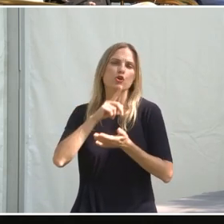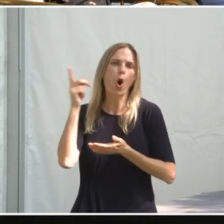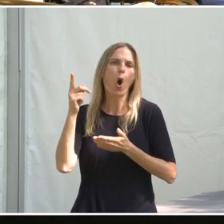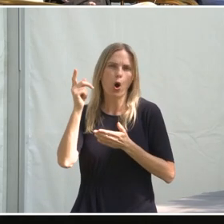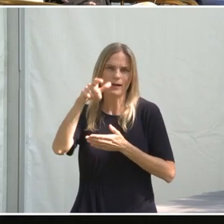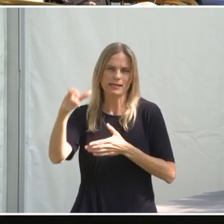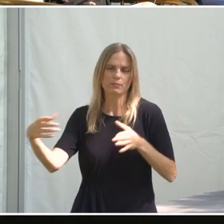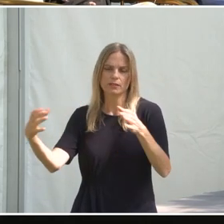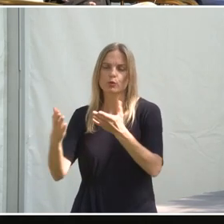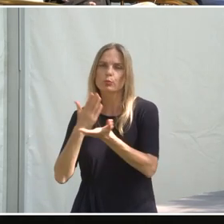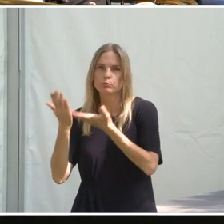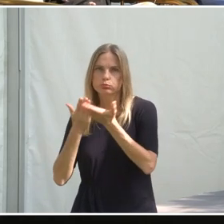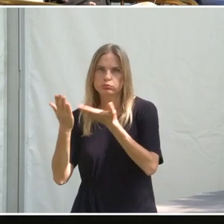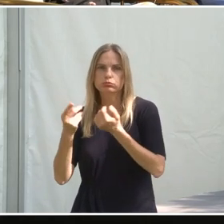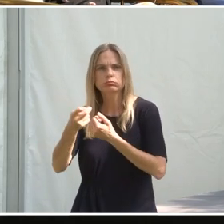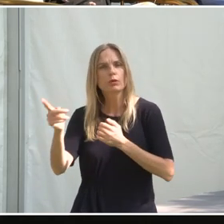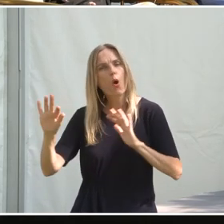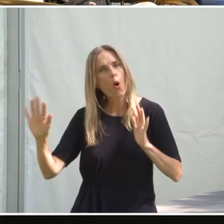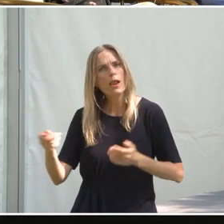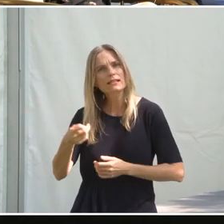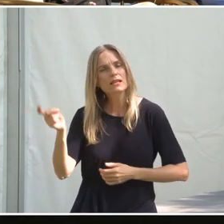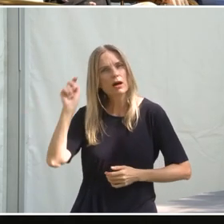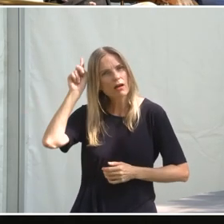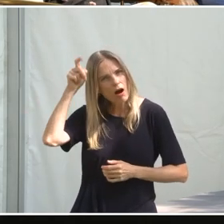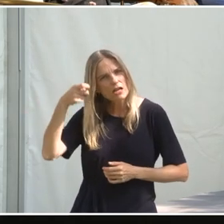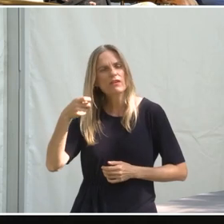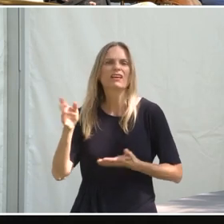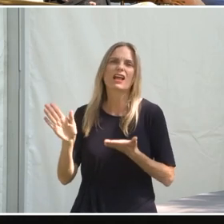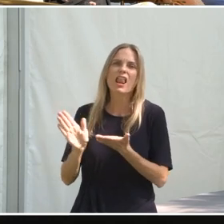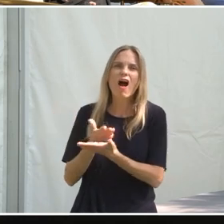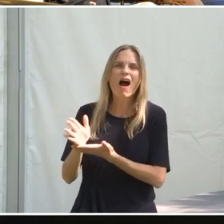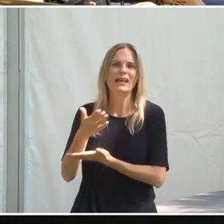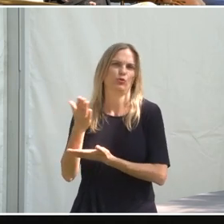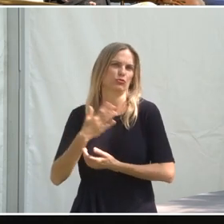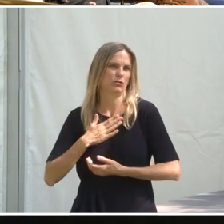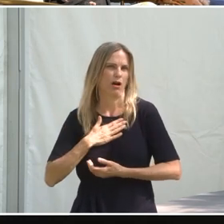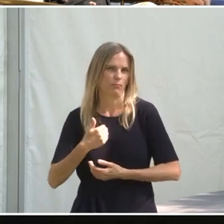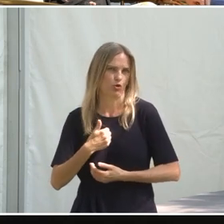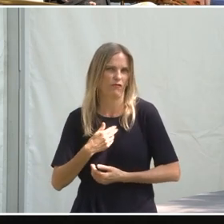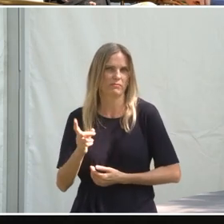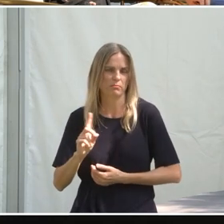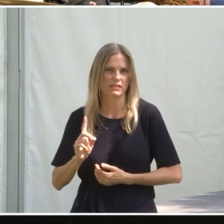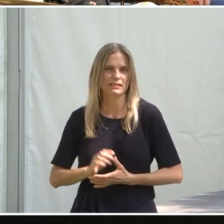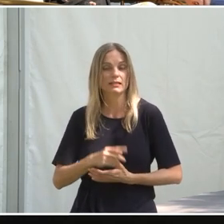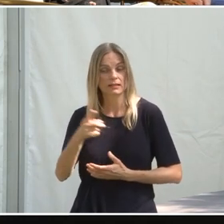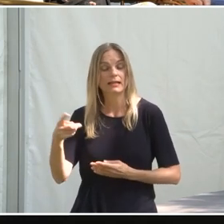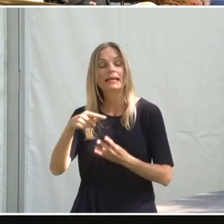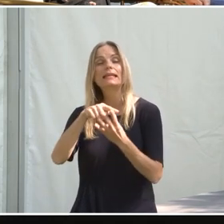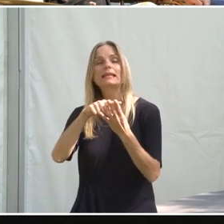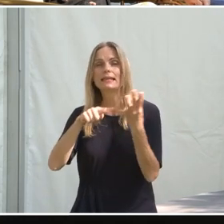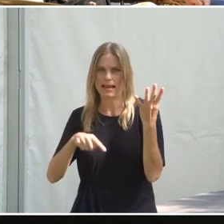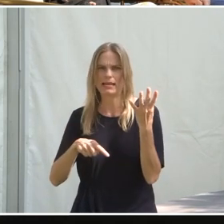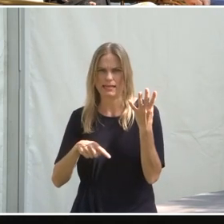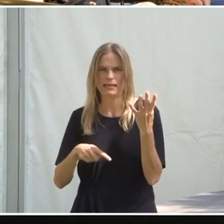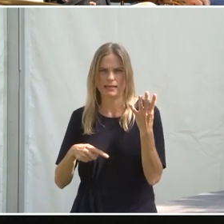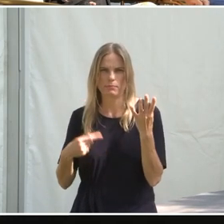of what would they find, what solutions would they be looking for. And they pointed to four general things. We've